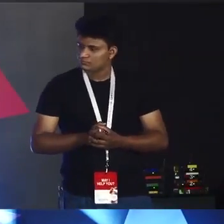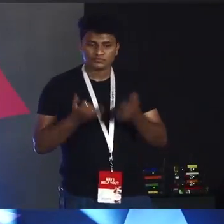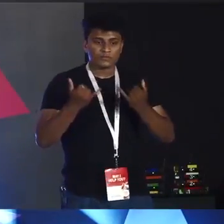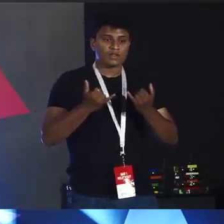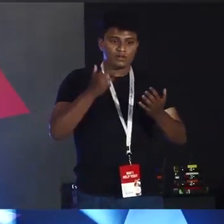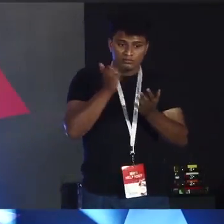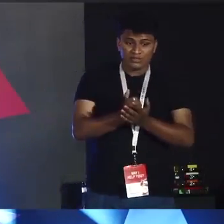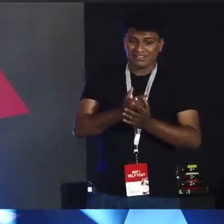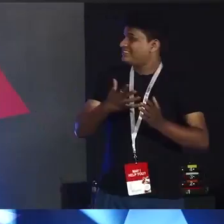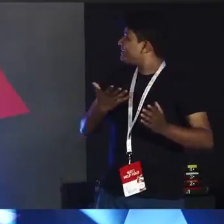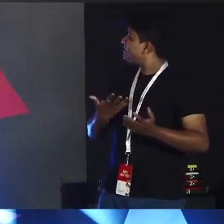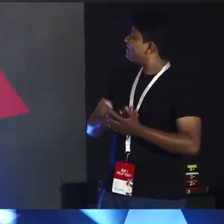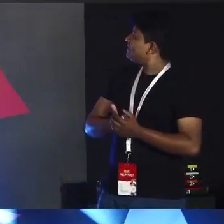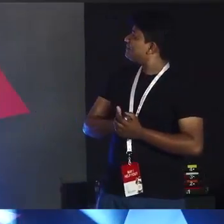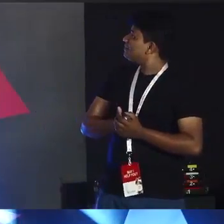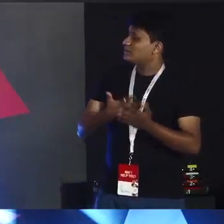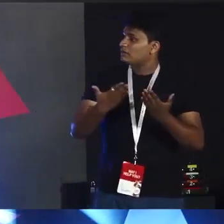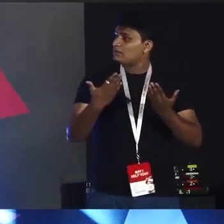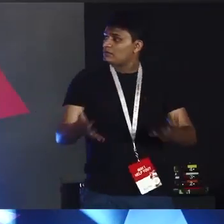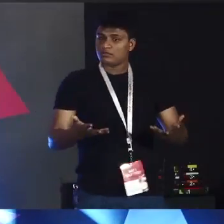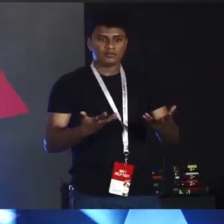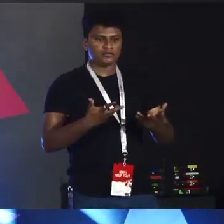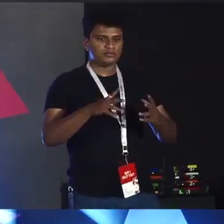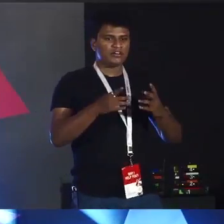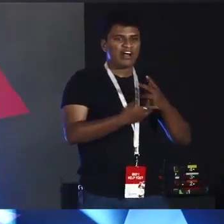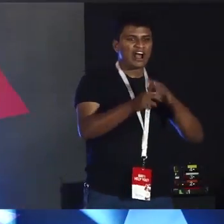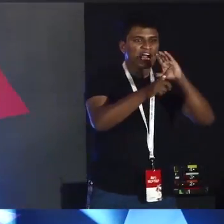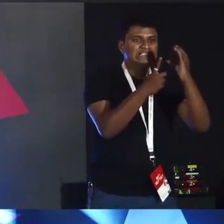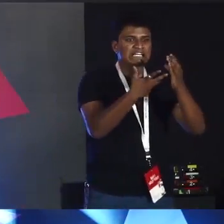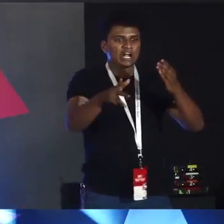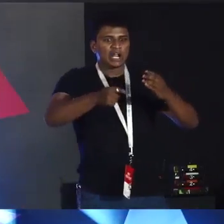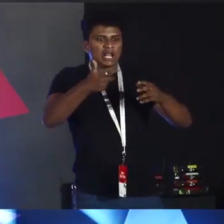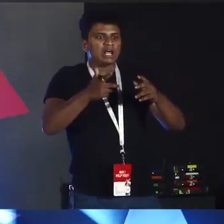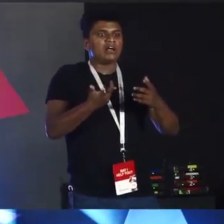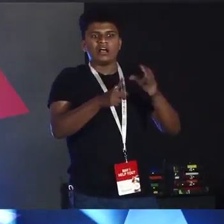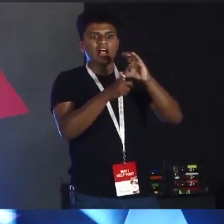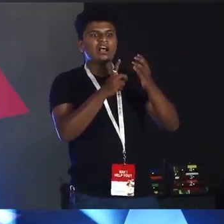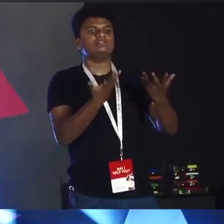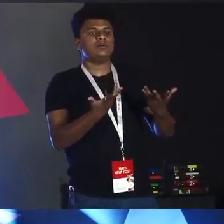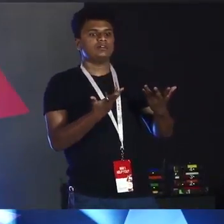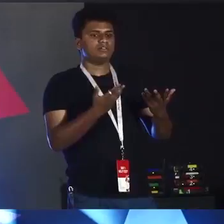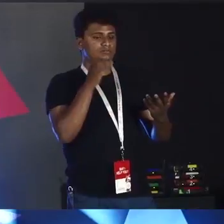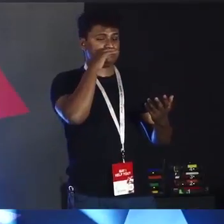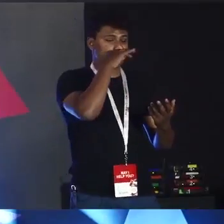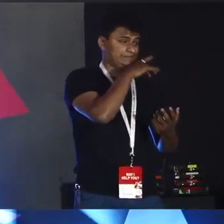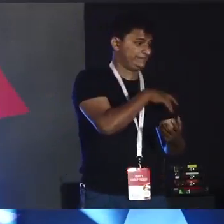silence. Use this piece of cloth or any other sanitary pad as a tool so that we start a